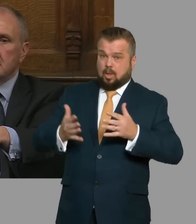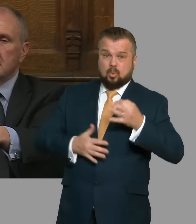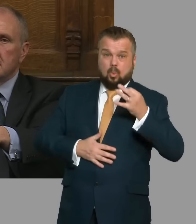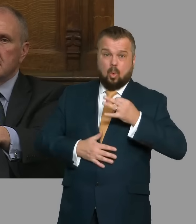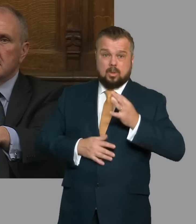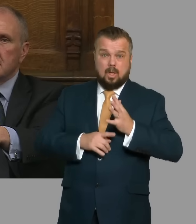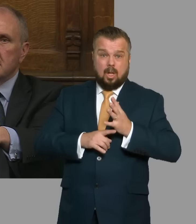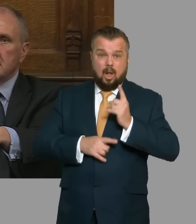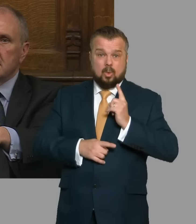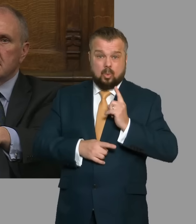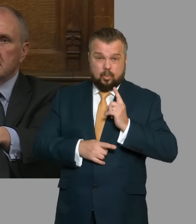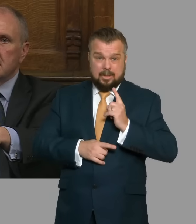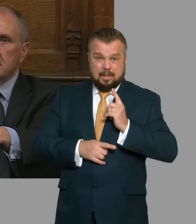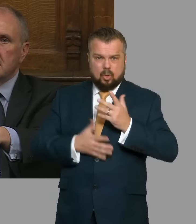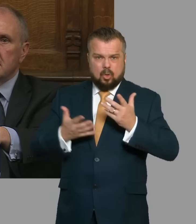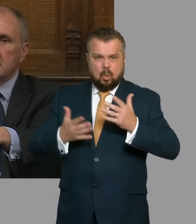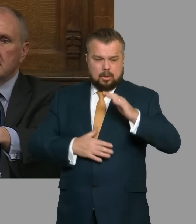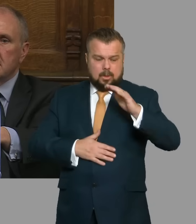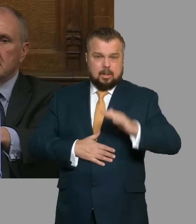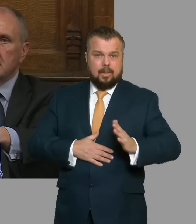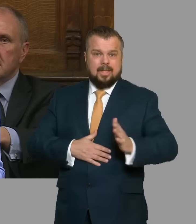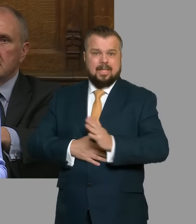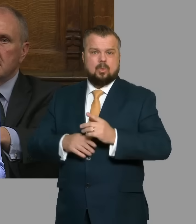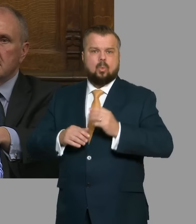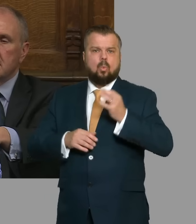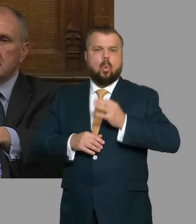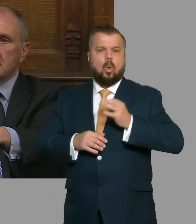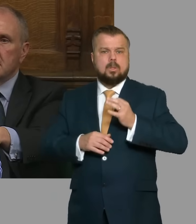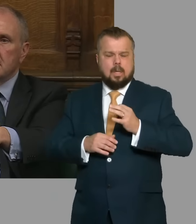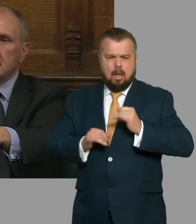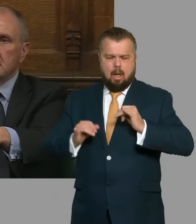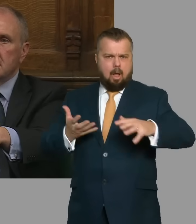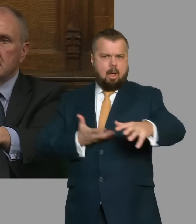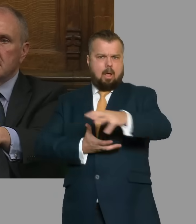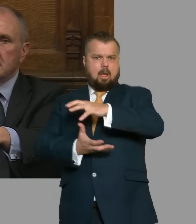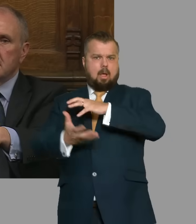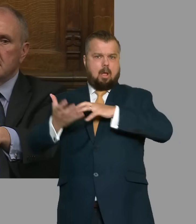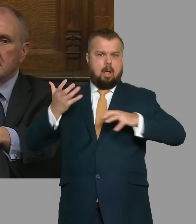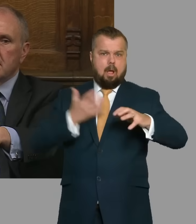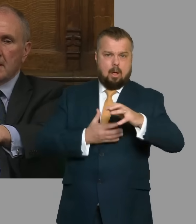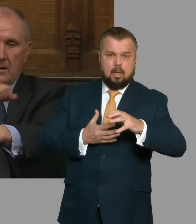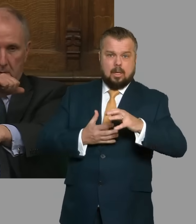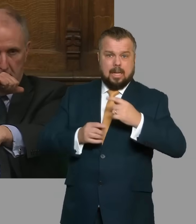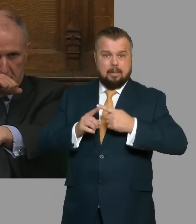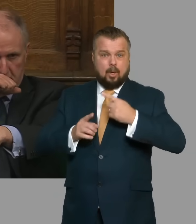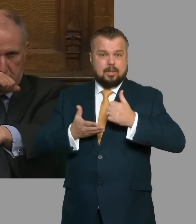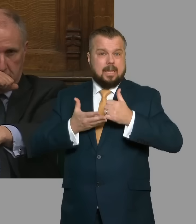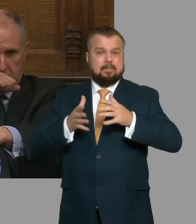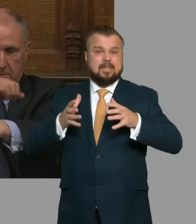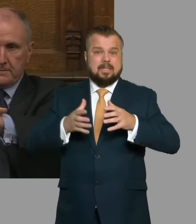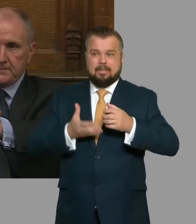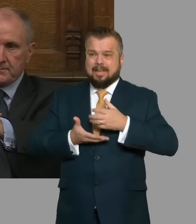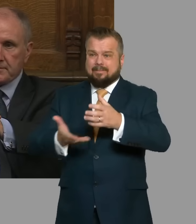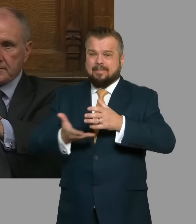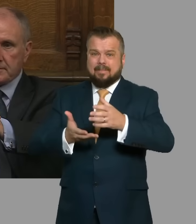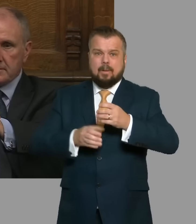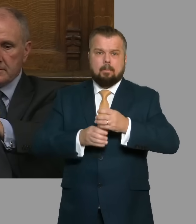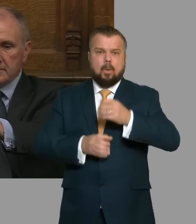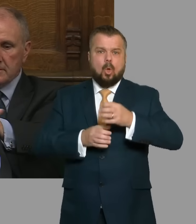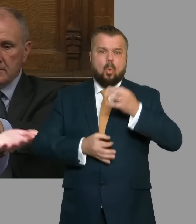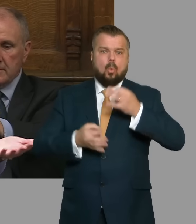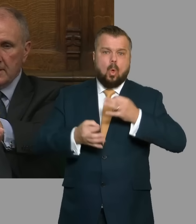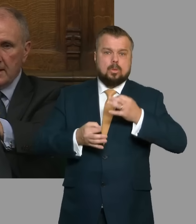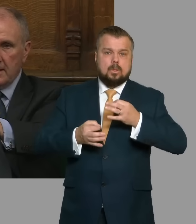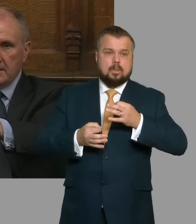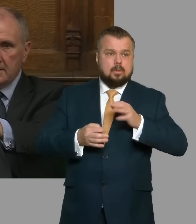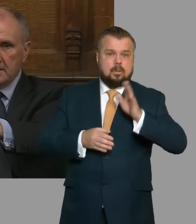only volunteers, they supported local people, businesses, farms and care homes with 20,000 bottles of water. Does the Prime Minister think,